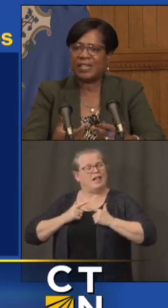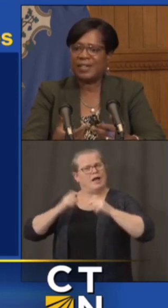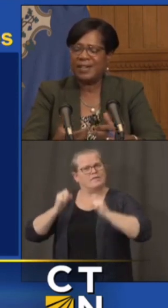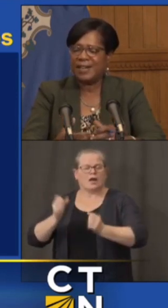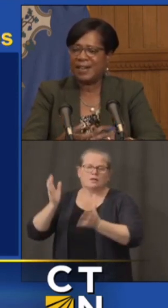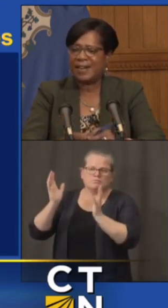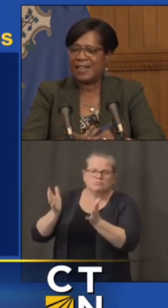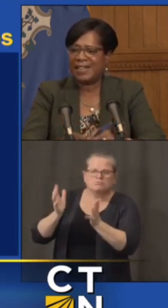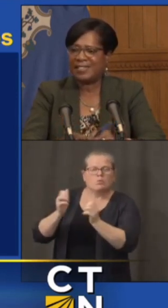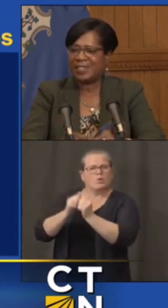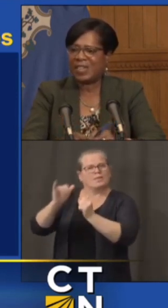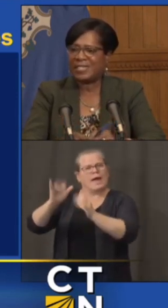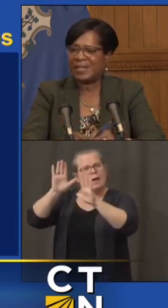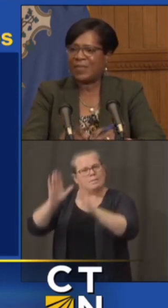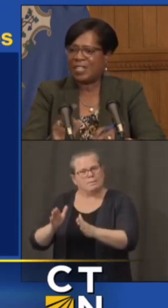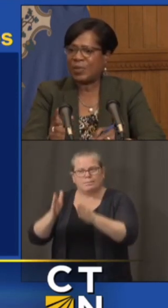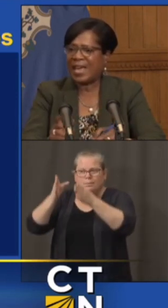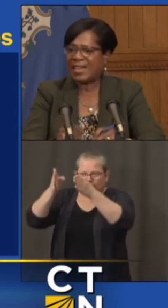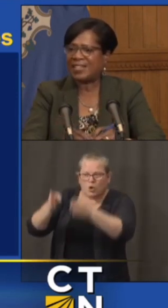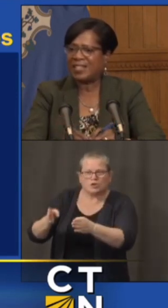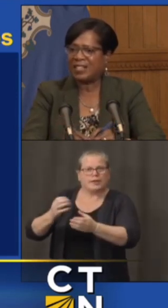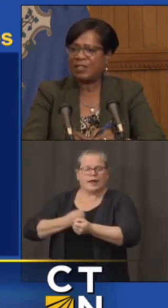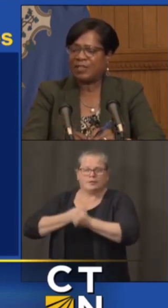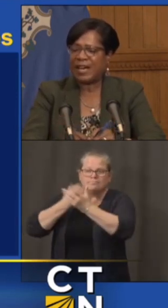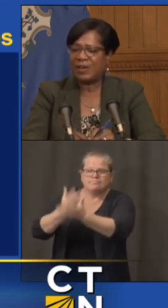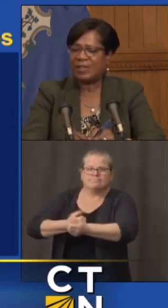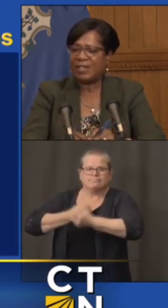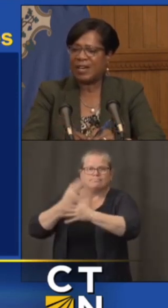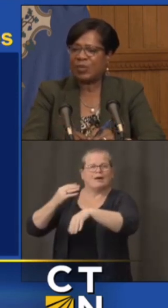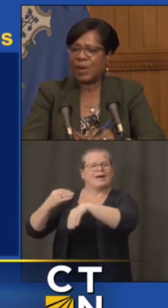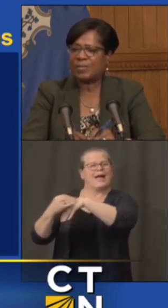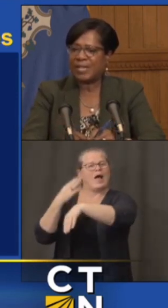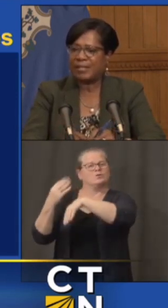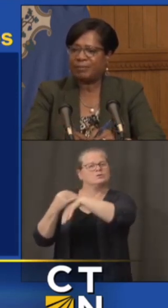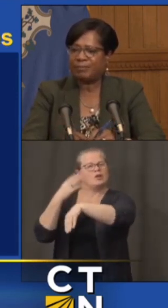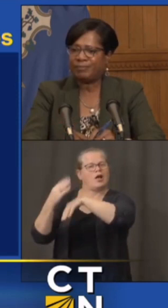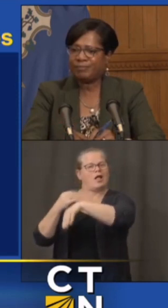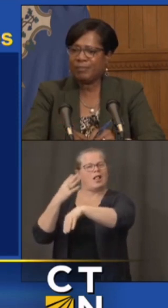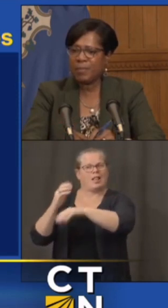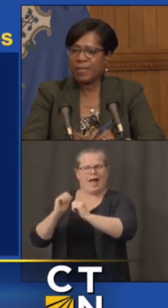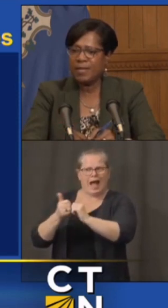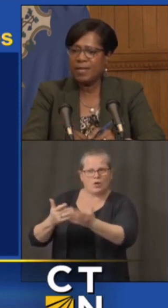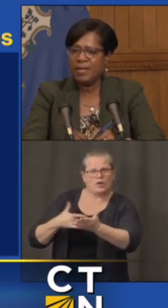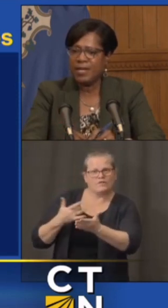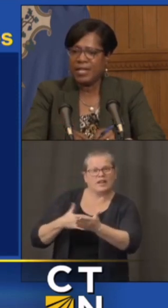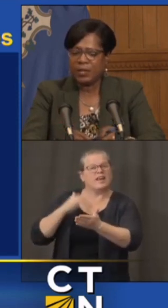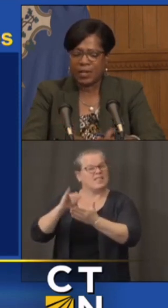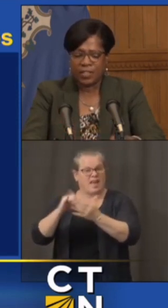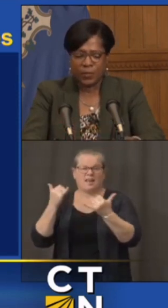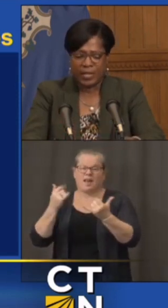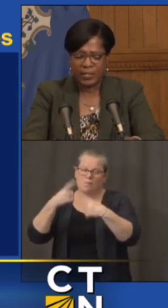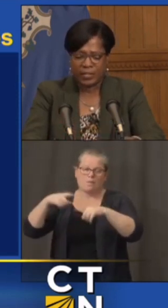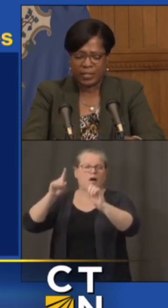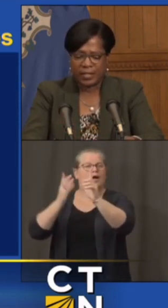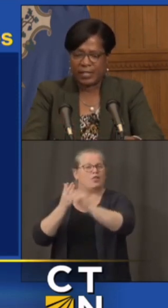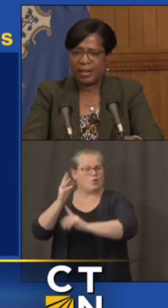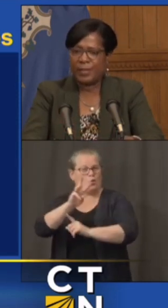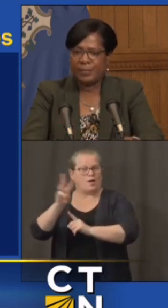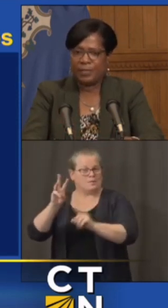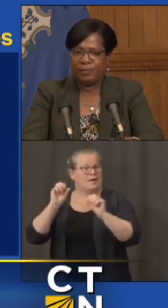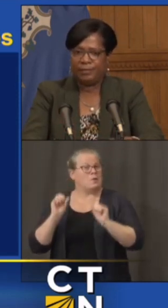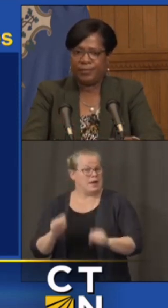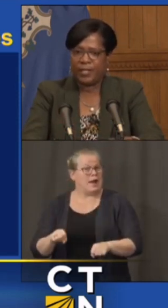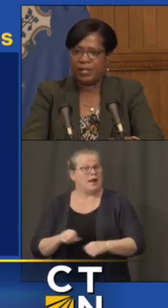or feeling. And so that's something that we added to the Live Loud website. Another thing we hear is that